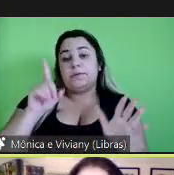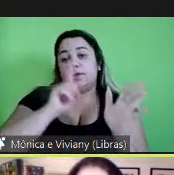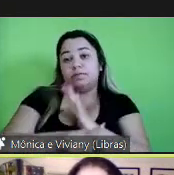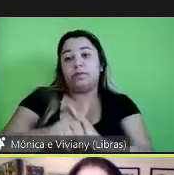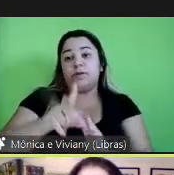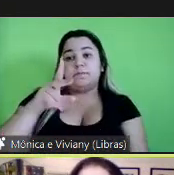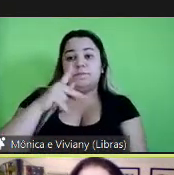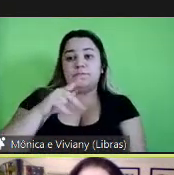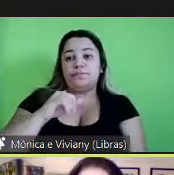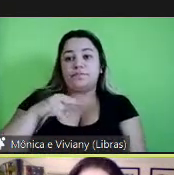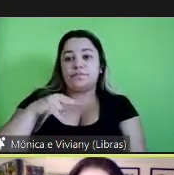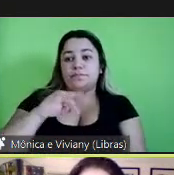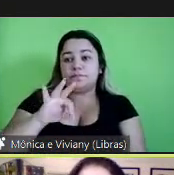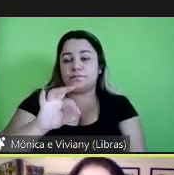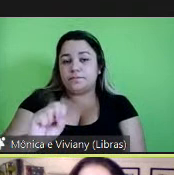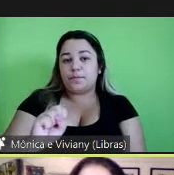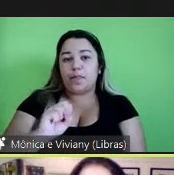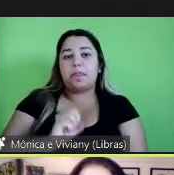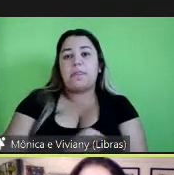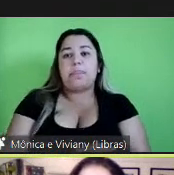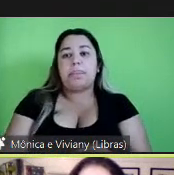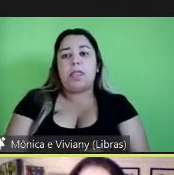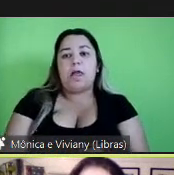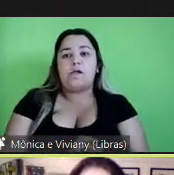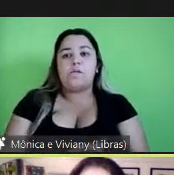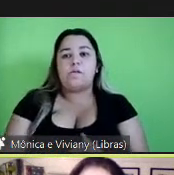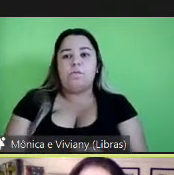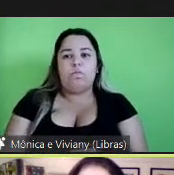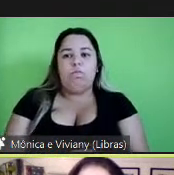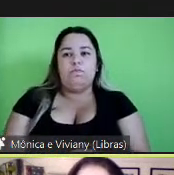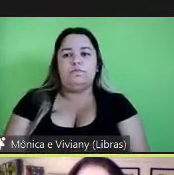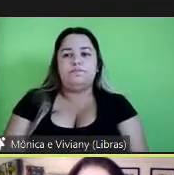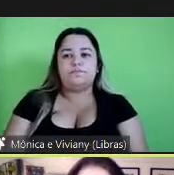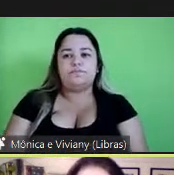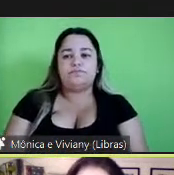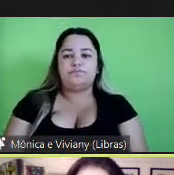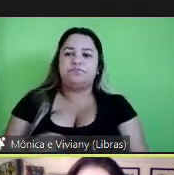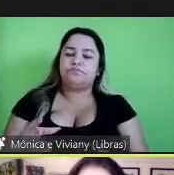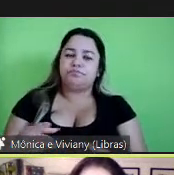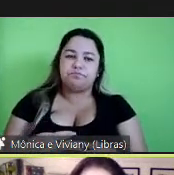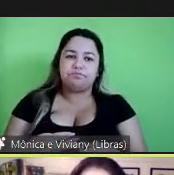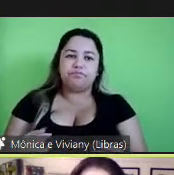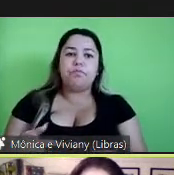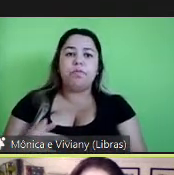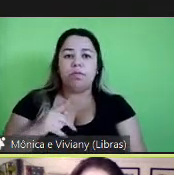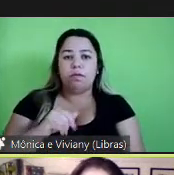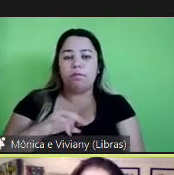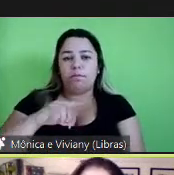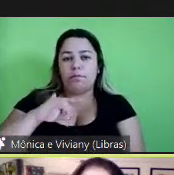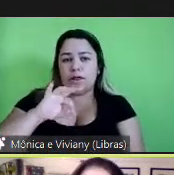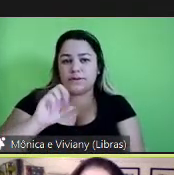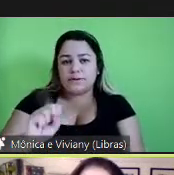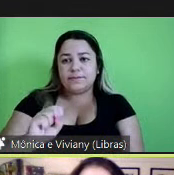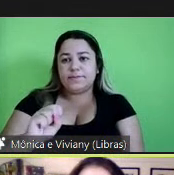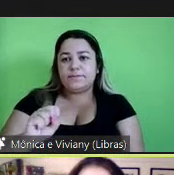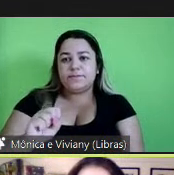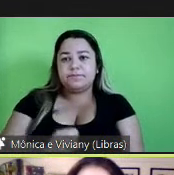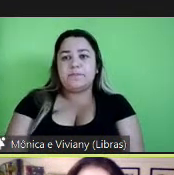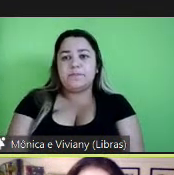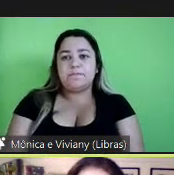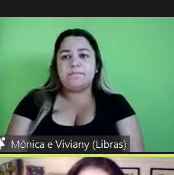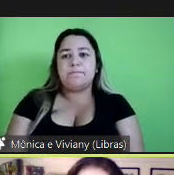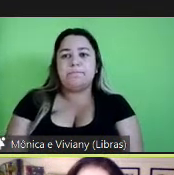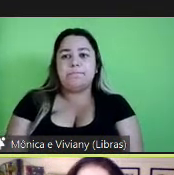professionals consider that many patients have experienced a lot of weight bias and biased treatment in the healthcare system, and that this may affect